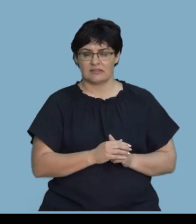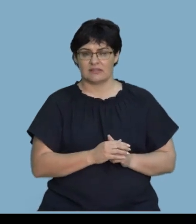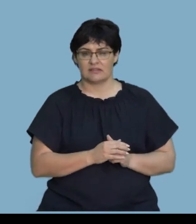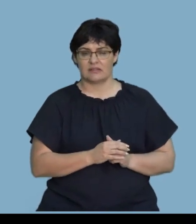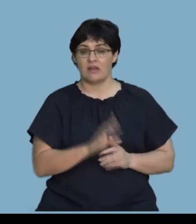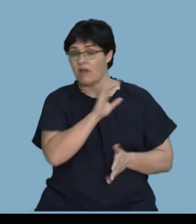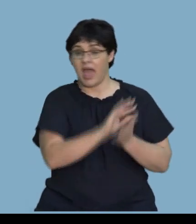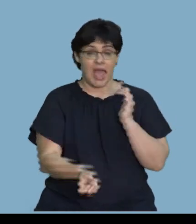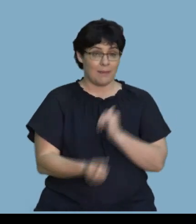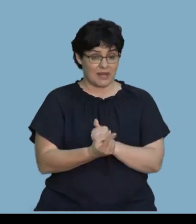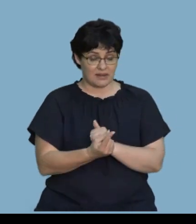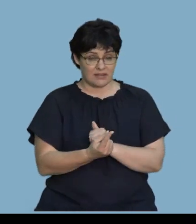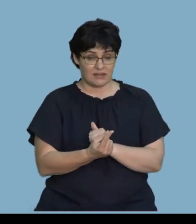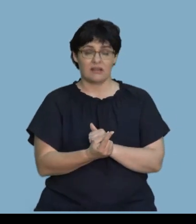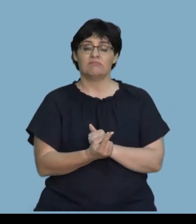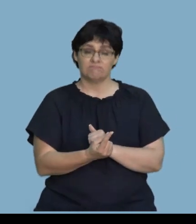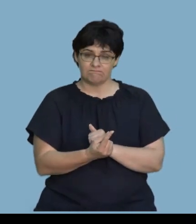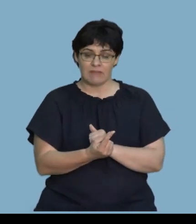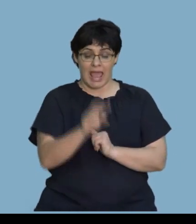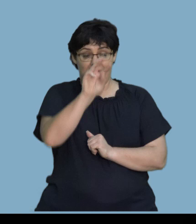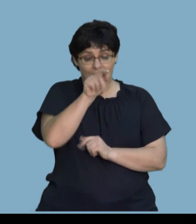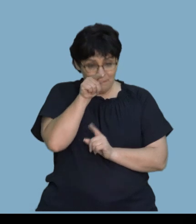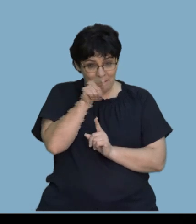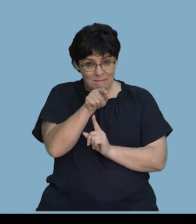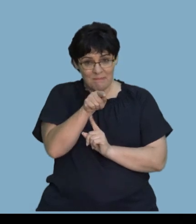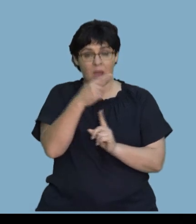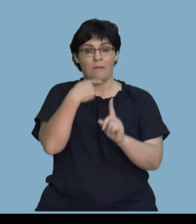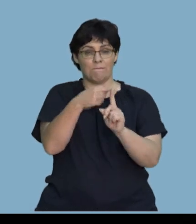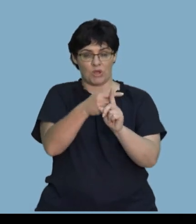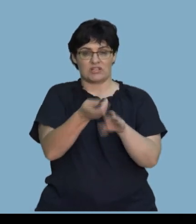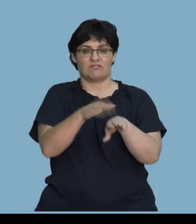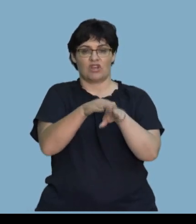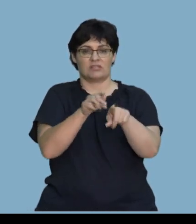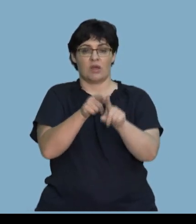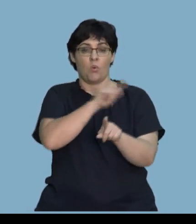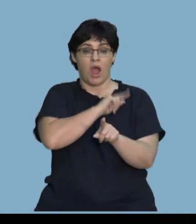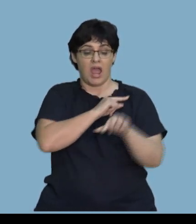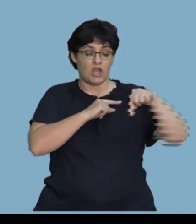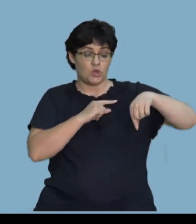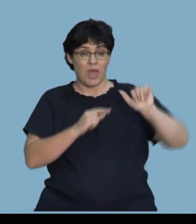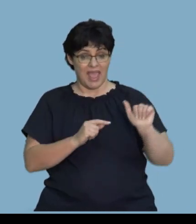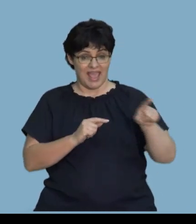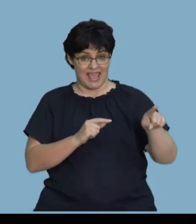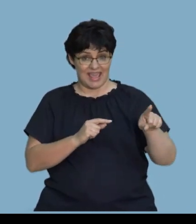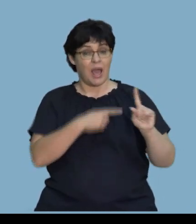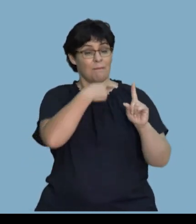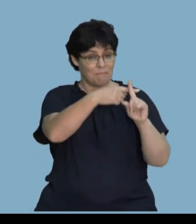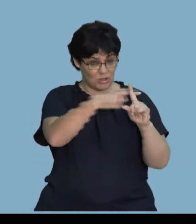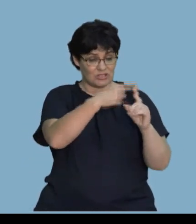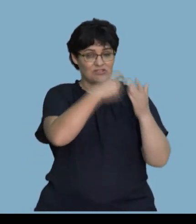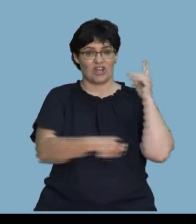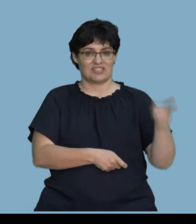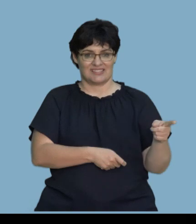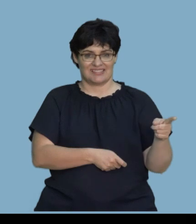to happen, at point M, we place a positive charge. Due to QA, QA is a positive